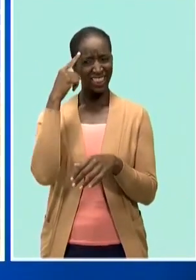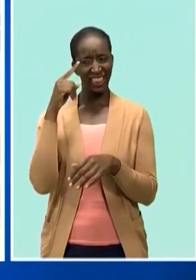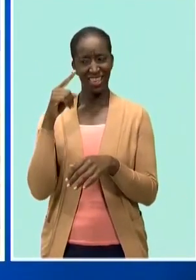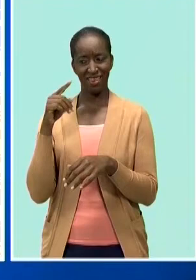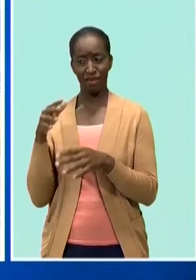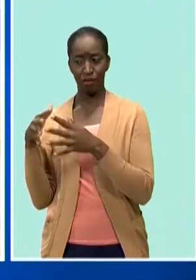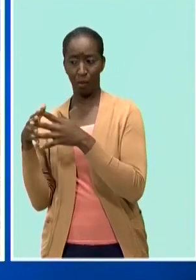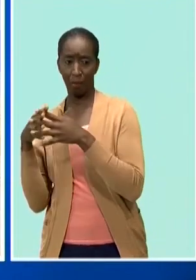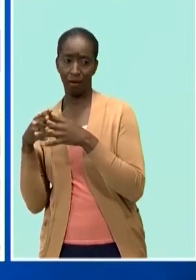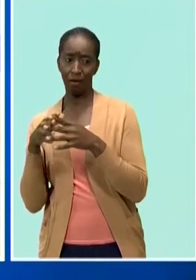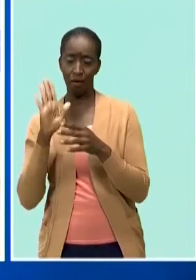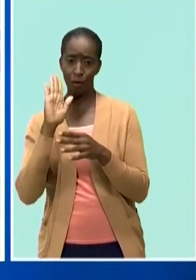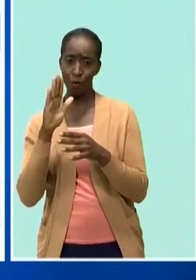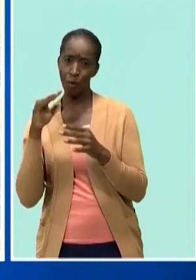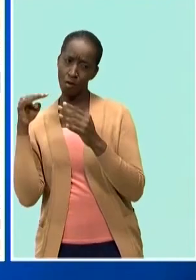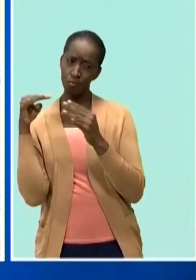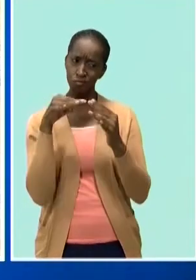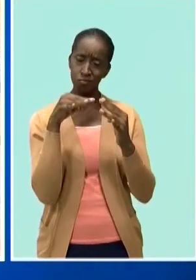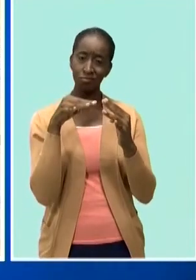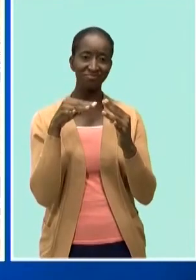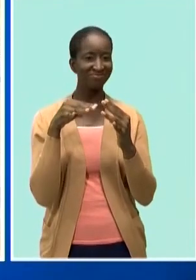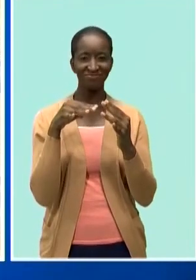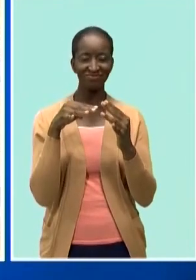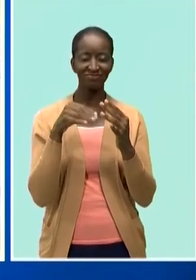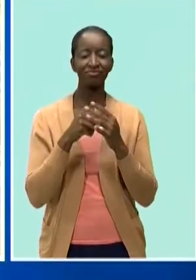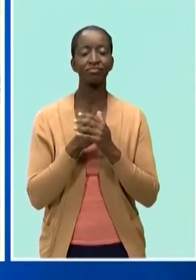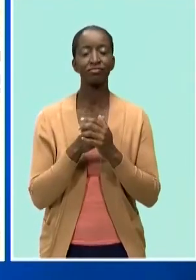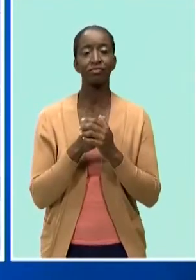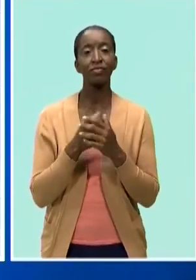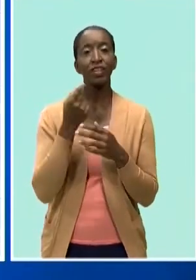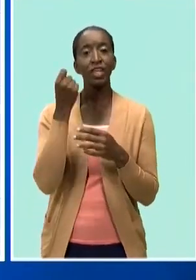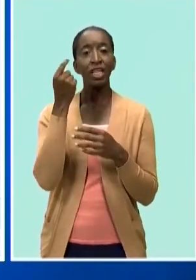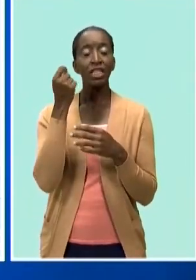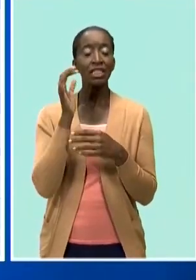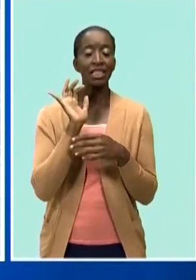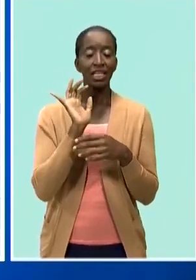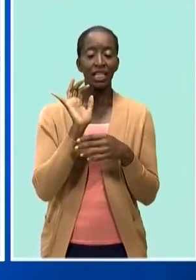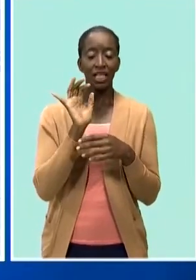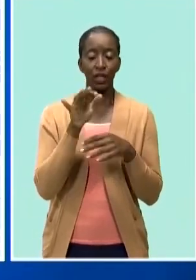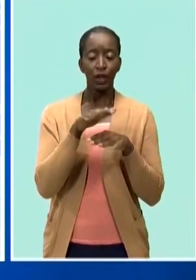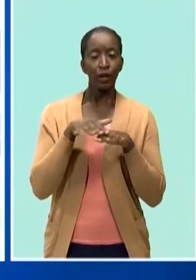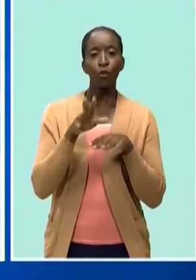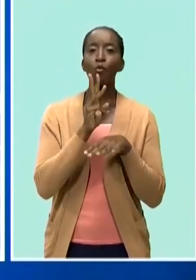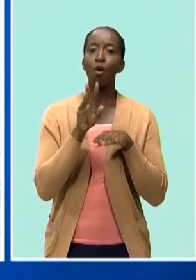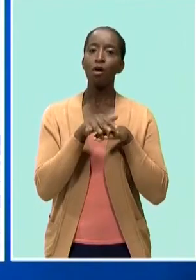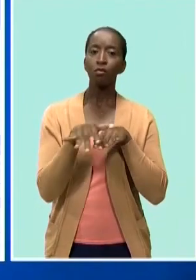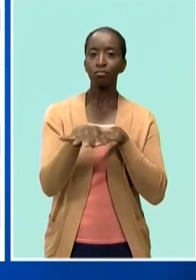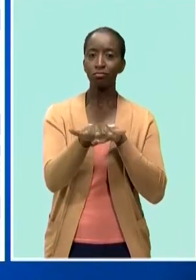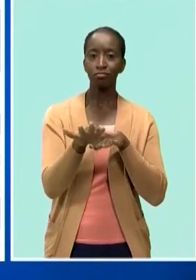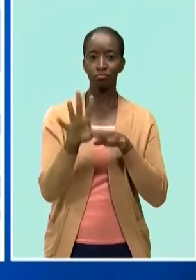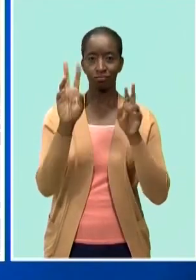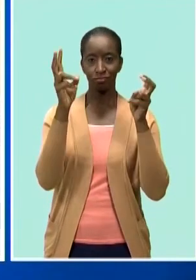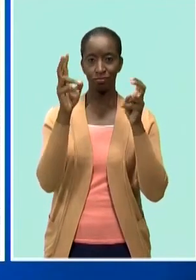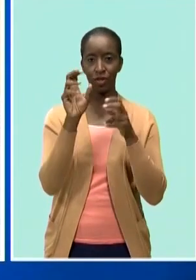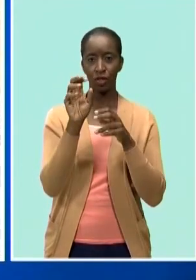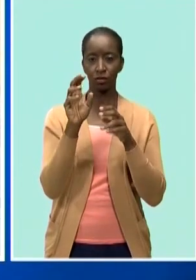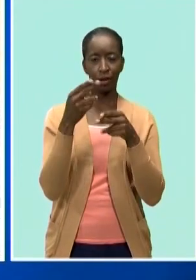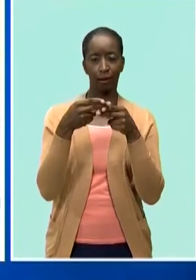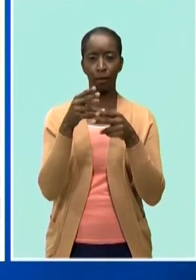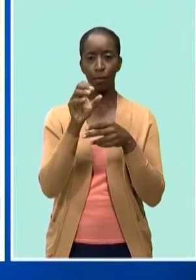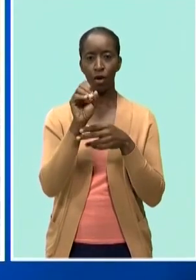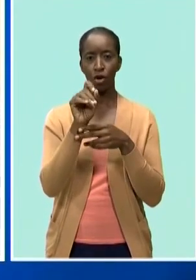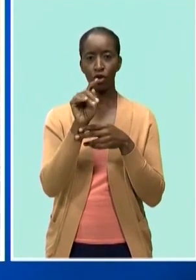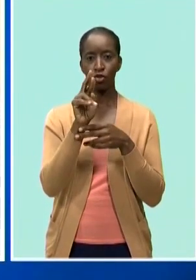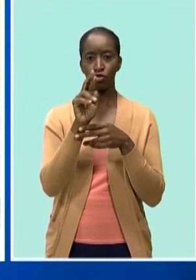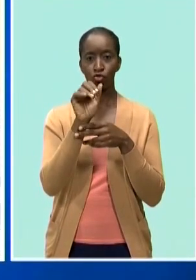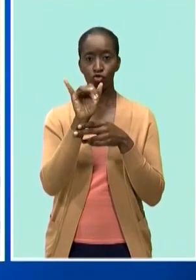would be too high. There has been talk in Tehran of disrupting the Strait of Hormuz, which would wreak havoc on oil markets. But for now,